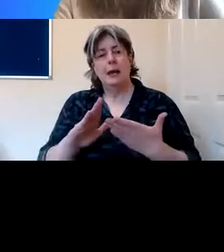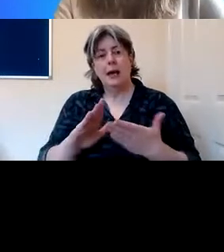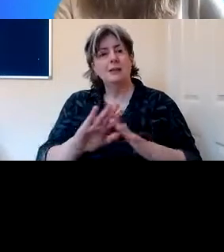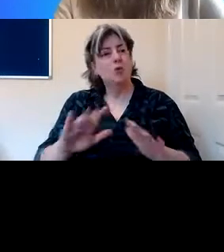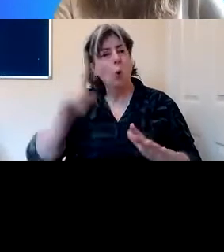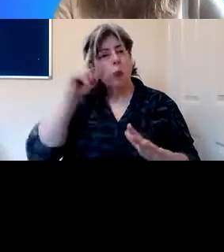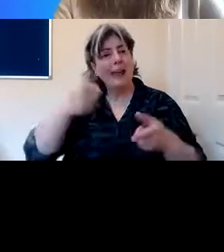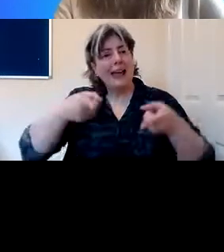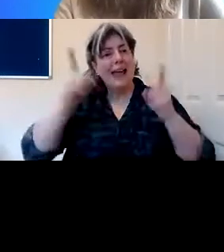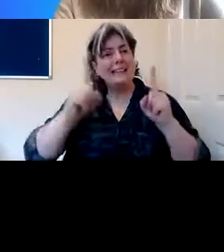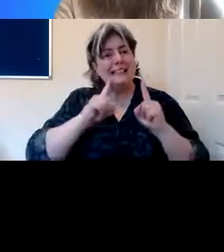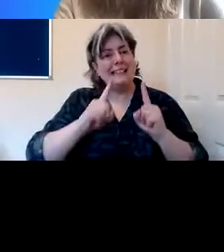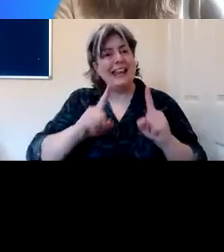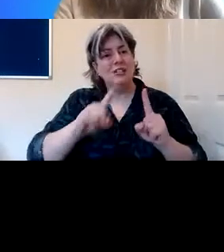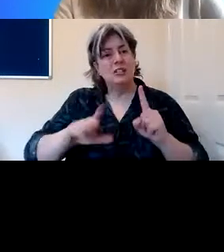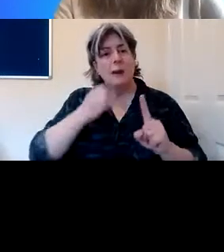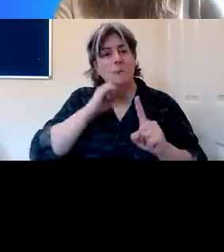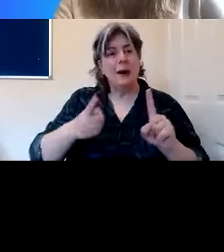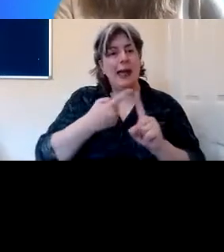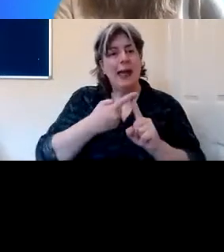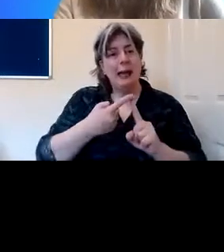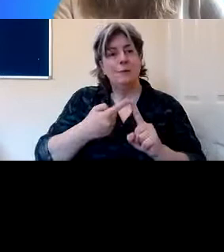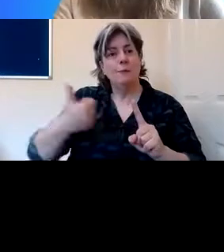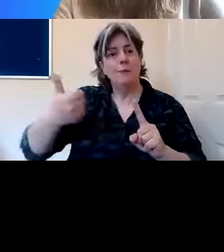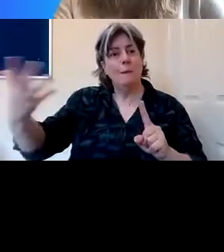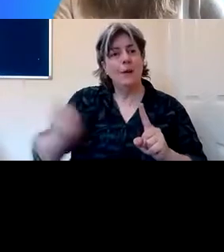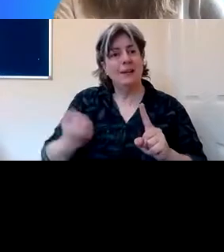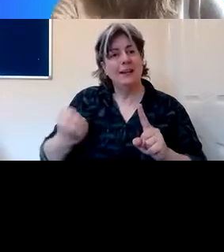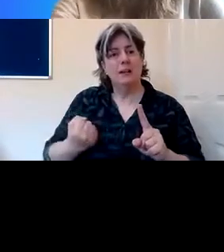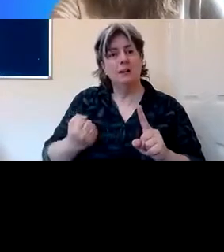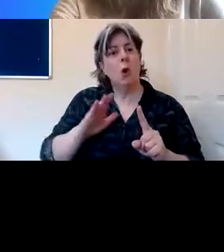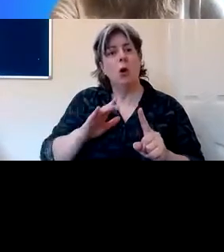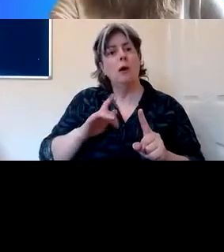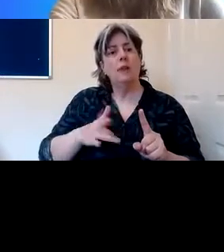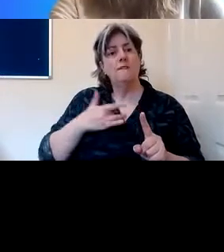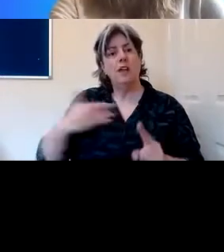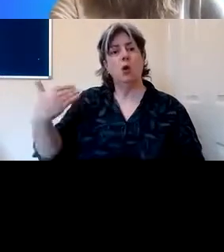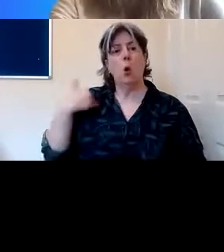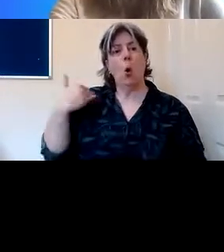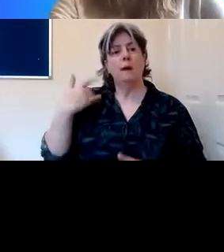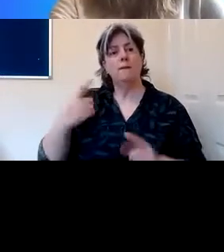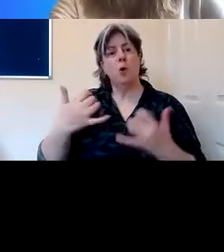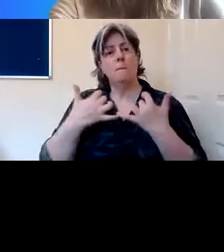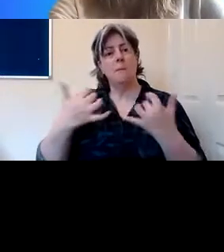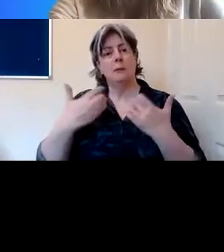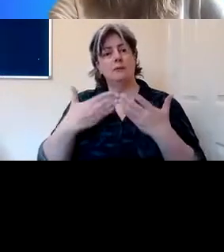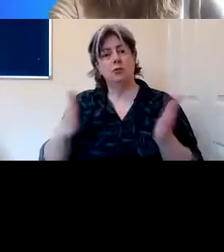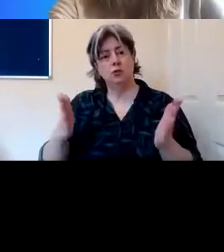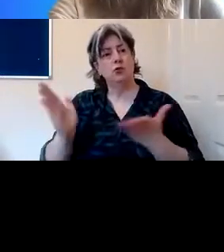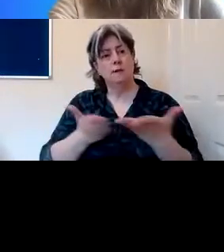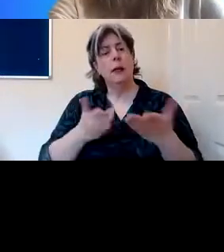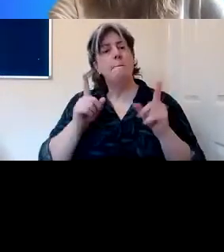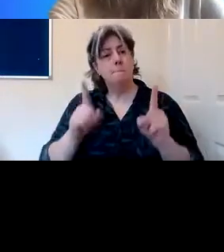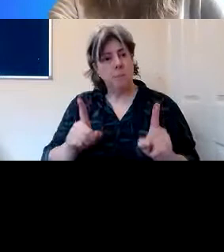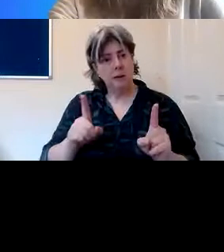because they have a calling and a vocation for public service. That said, it's only right that skill and that dedication